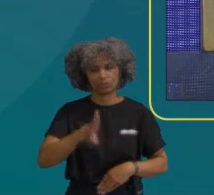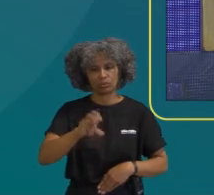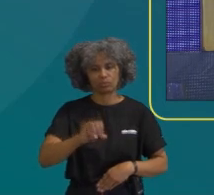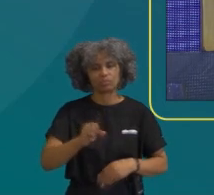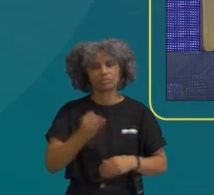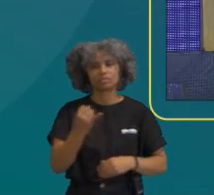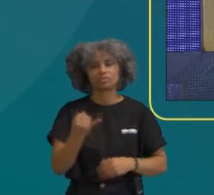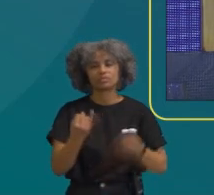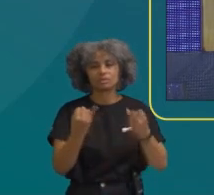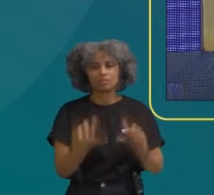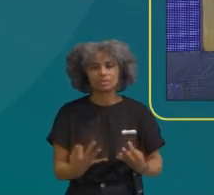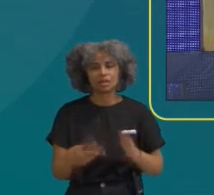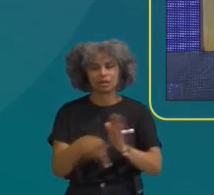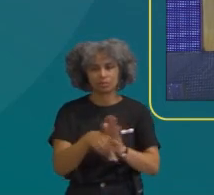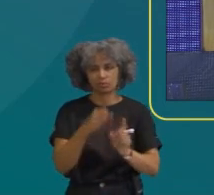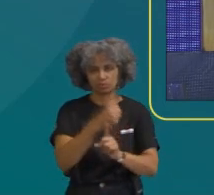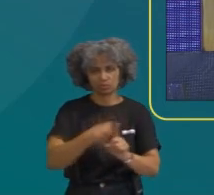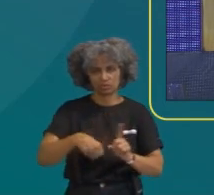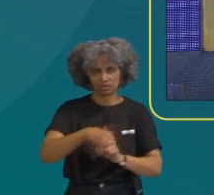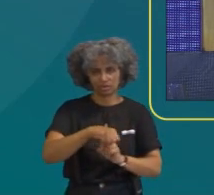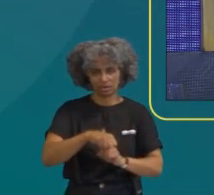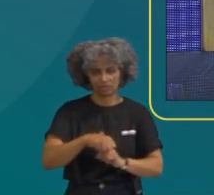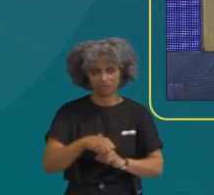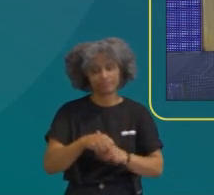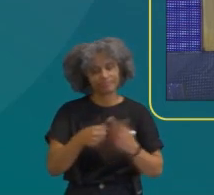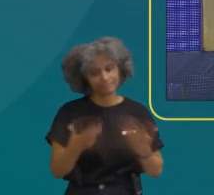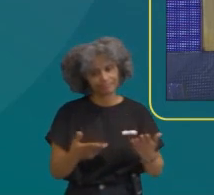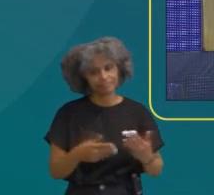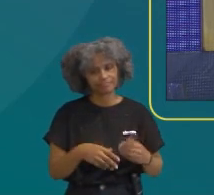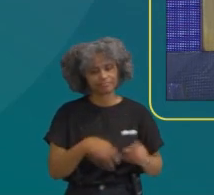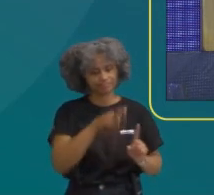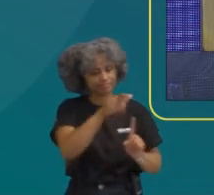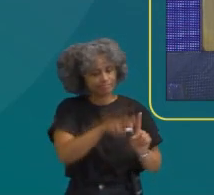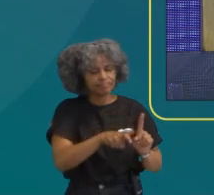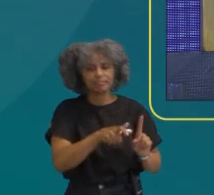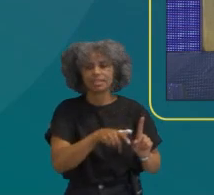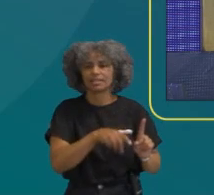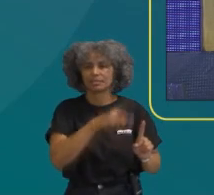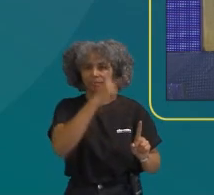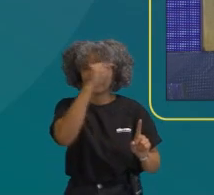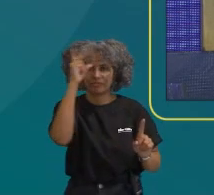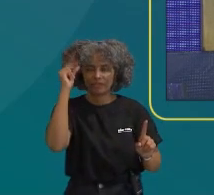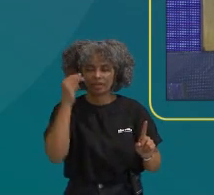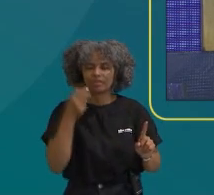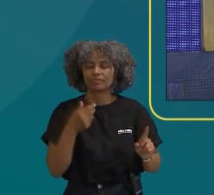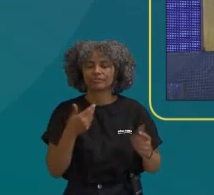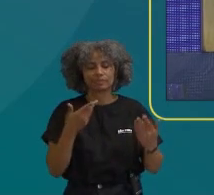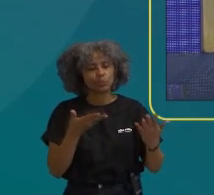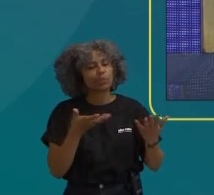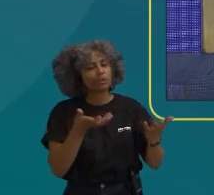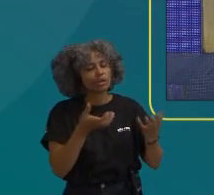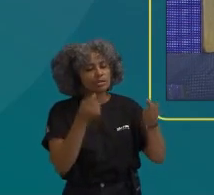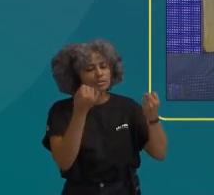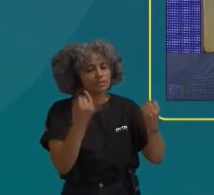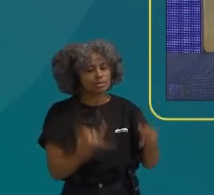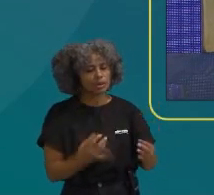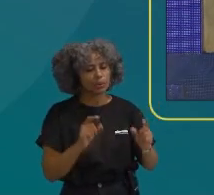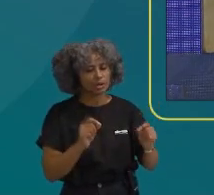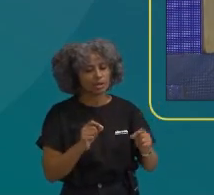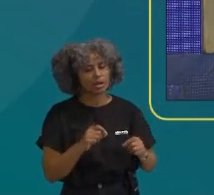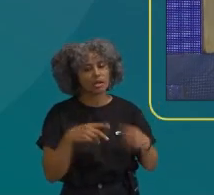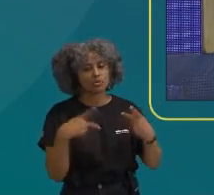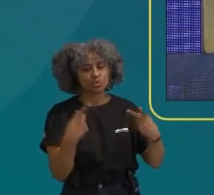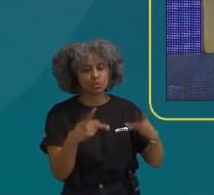to put to you that your city is not only an island city known for its rich marine and terrestrial